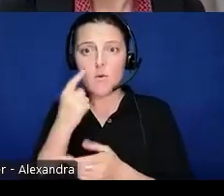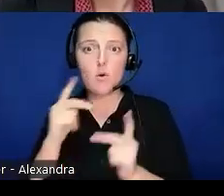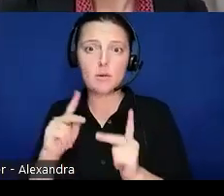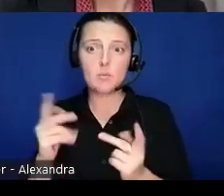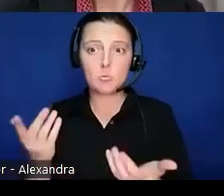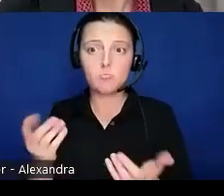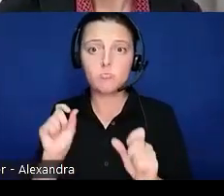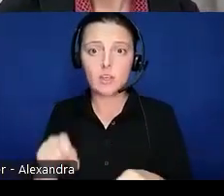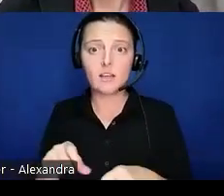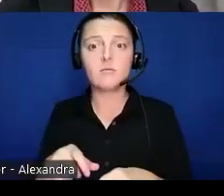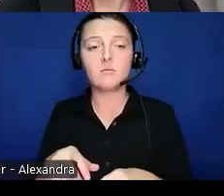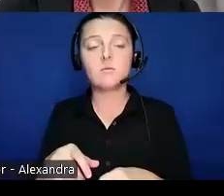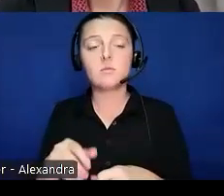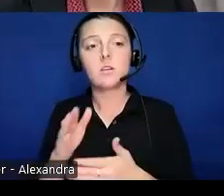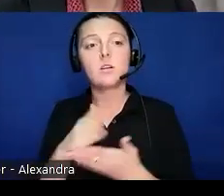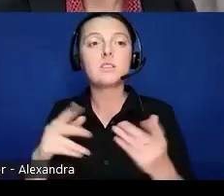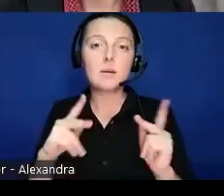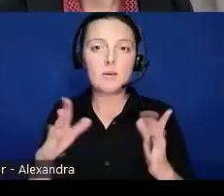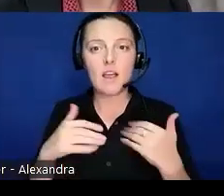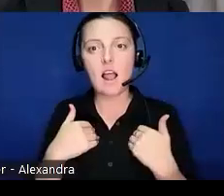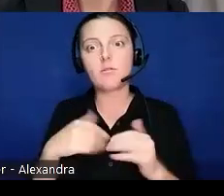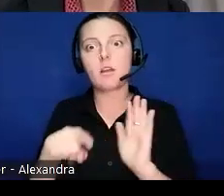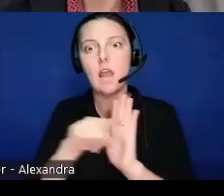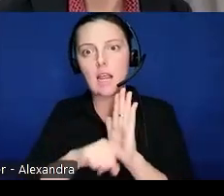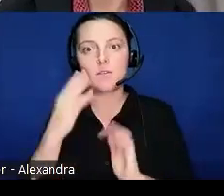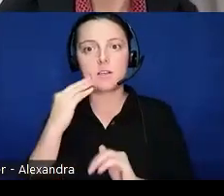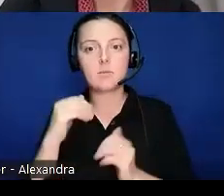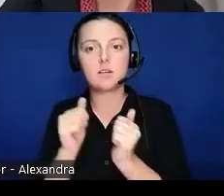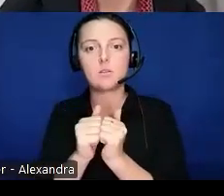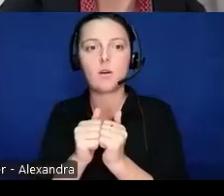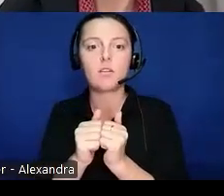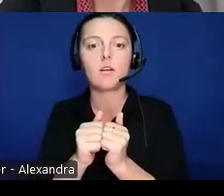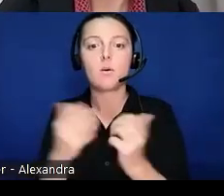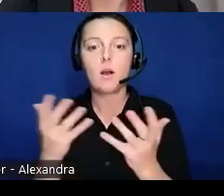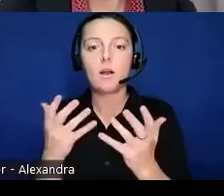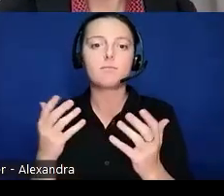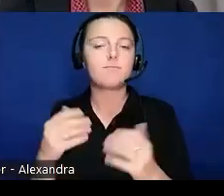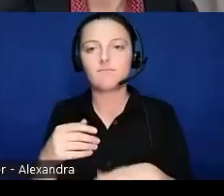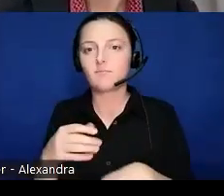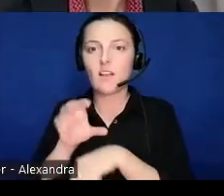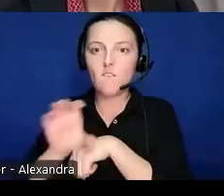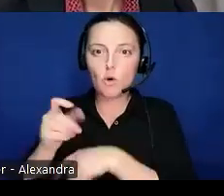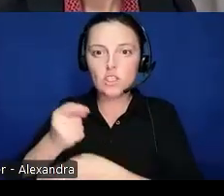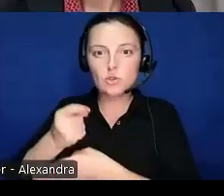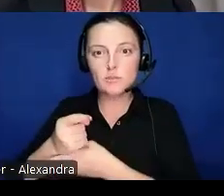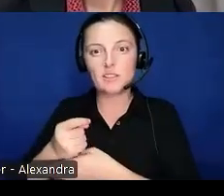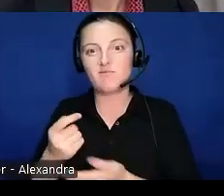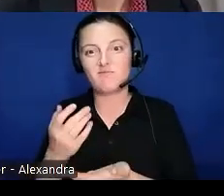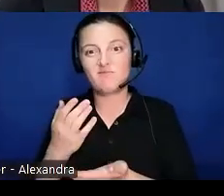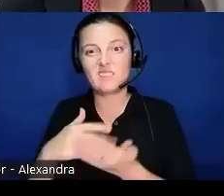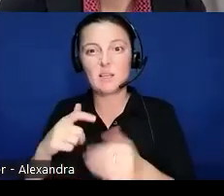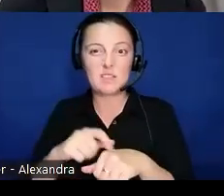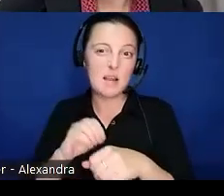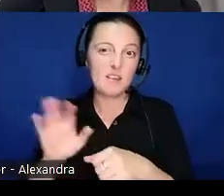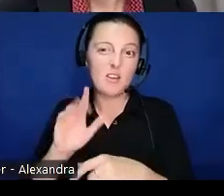negative experiences of involuntary treatment, unfortunately, at some points in their lives, and other traumas. Other